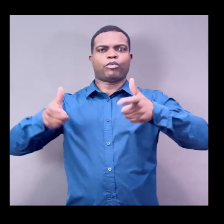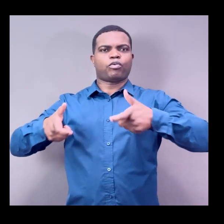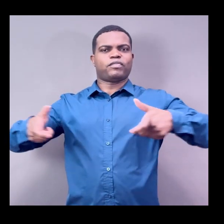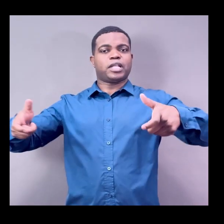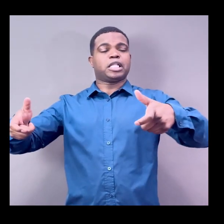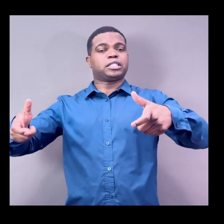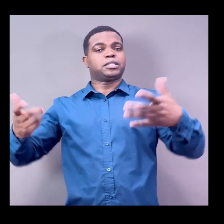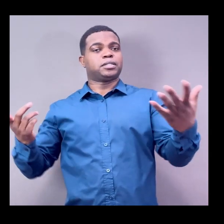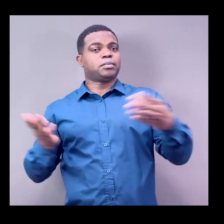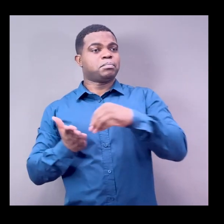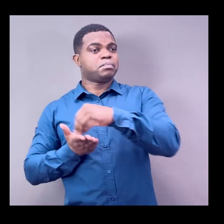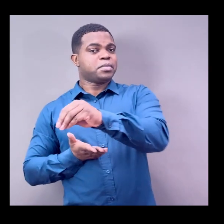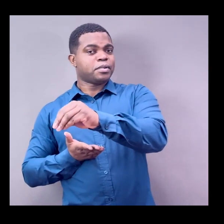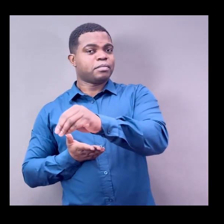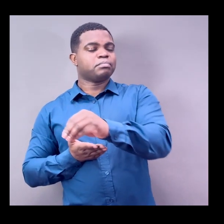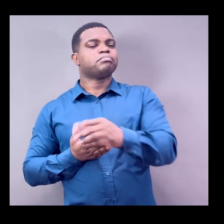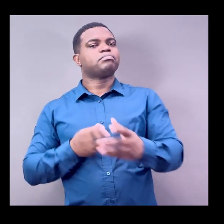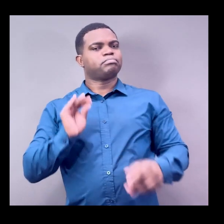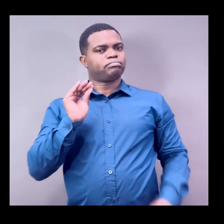room. So